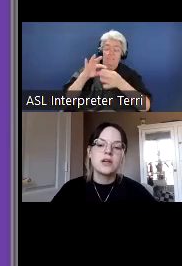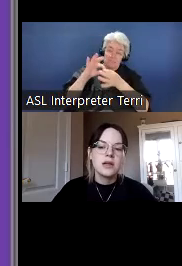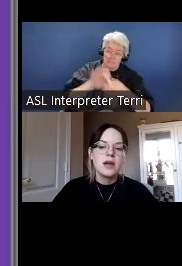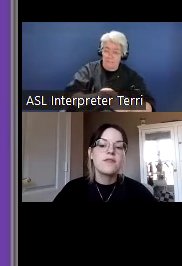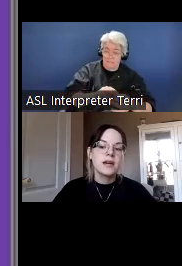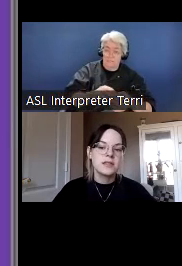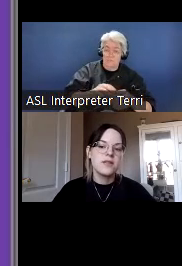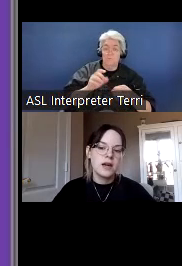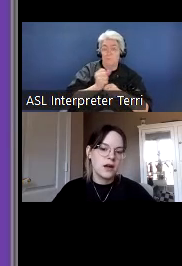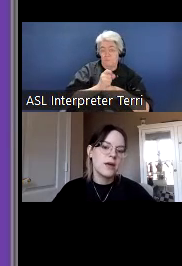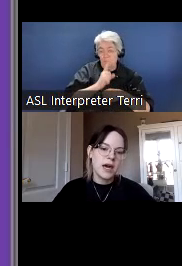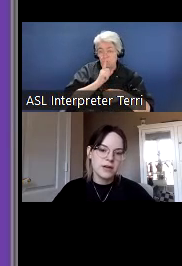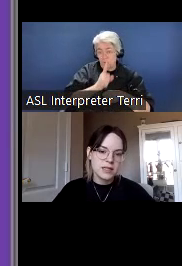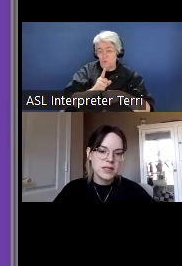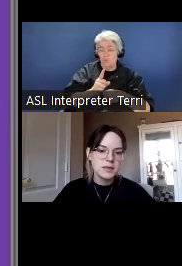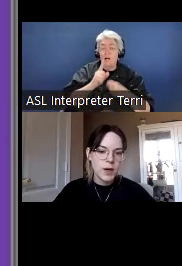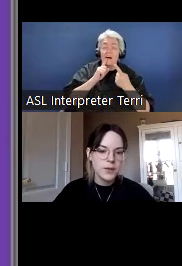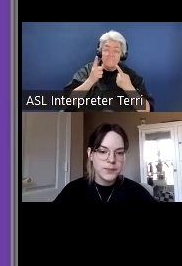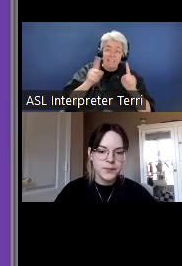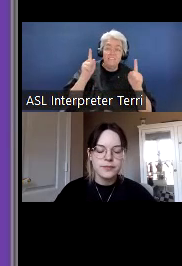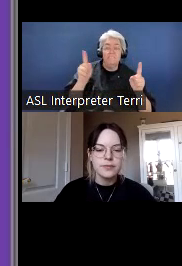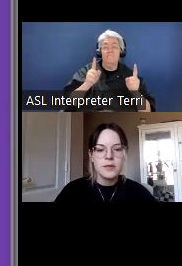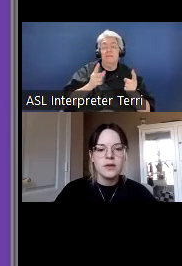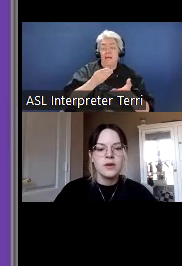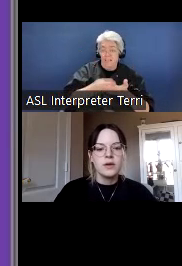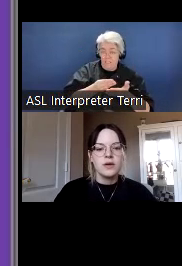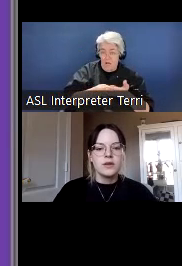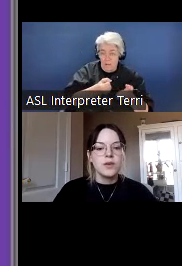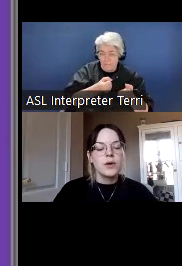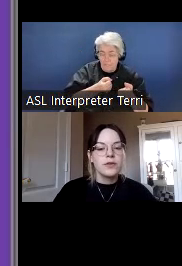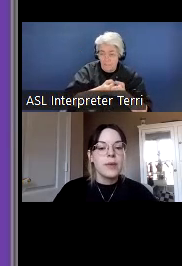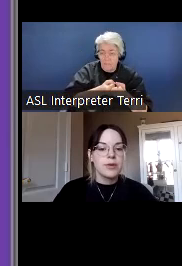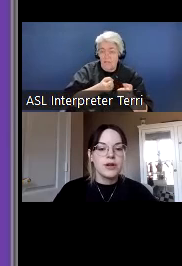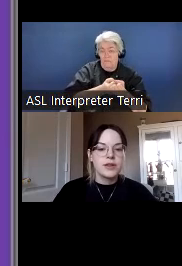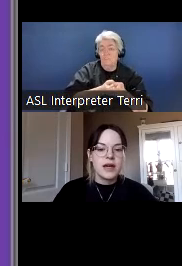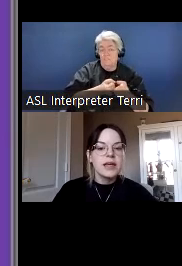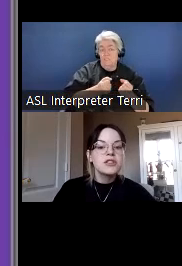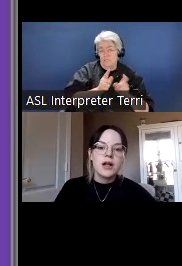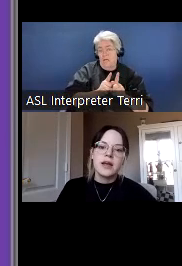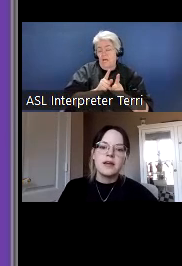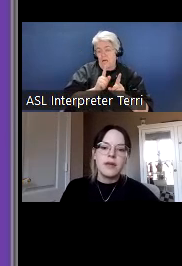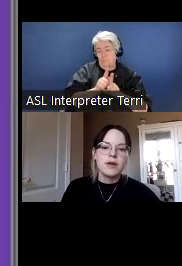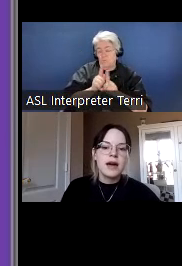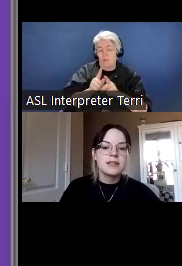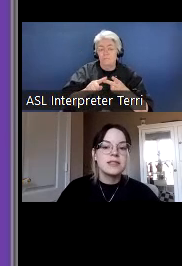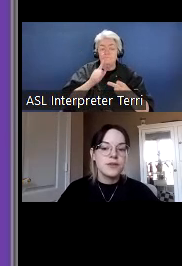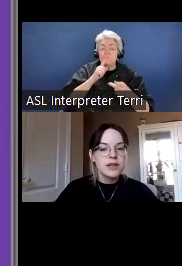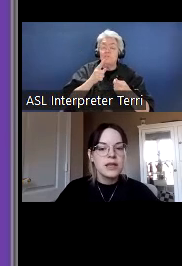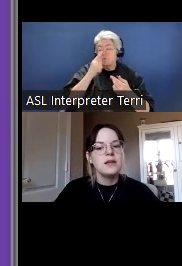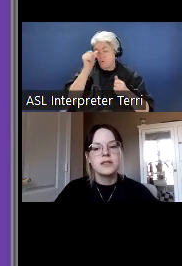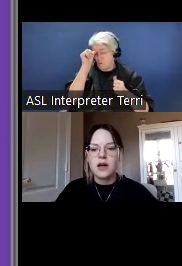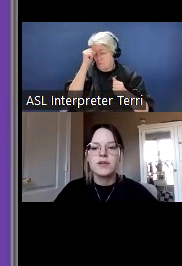to ensuring effective economic advocacy as well. So we want to remember that each client may